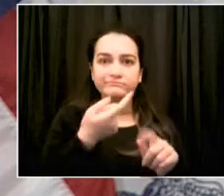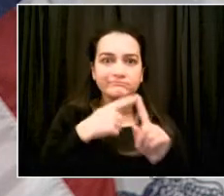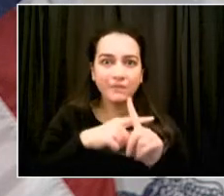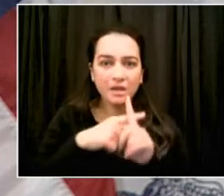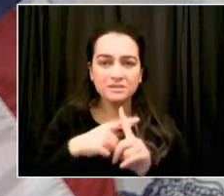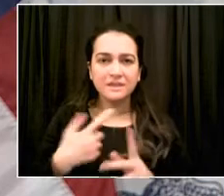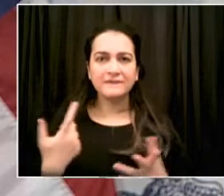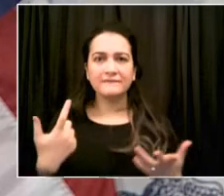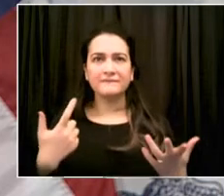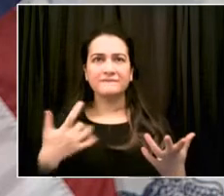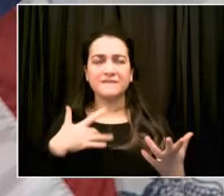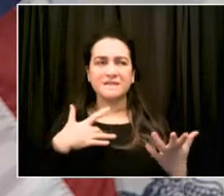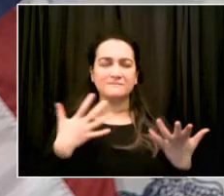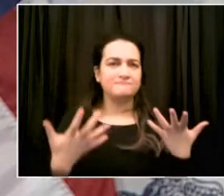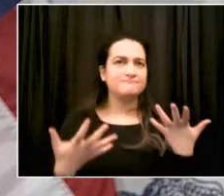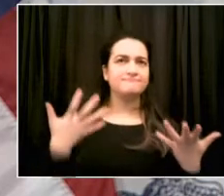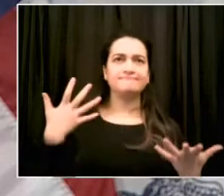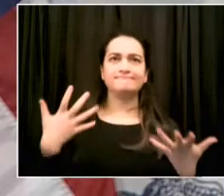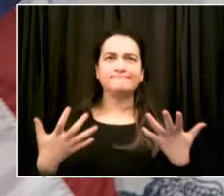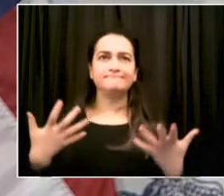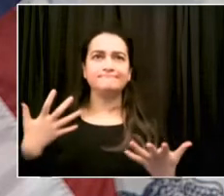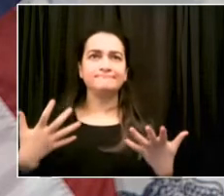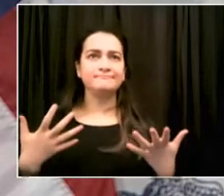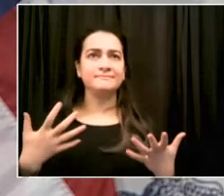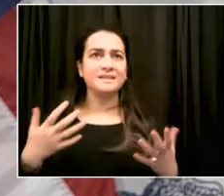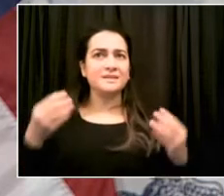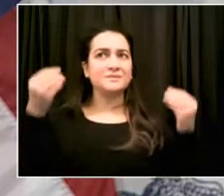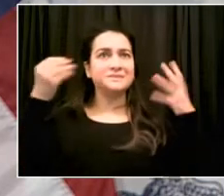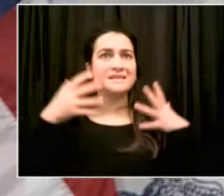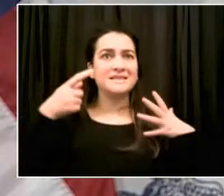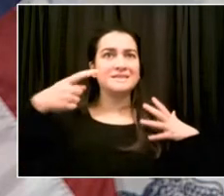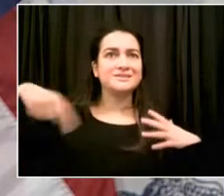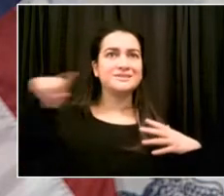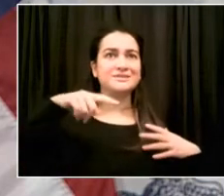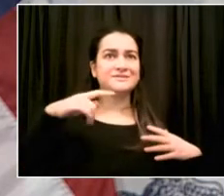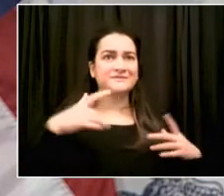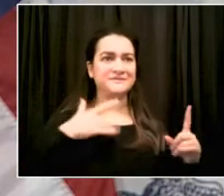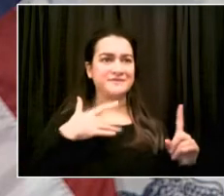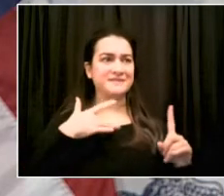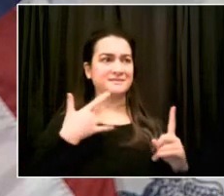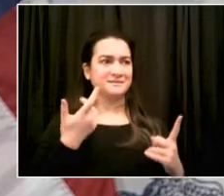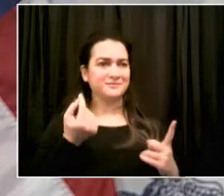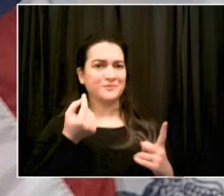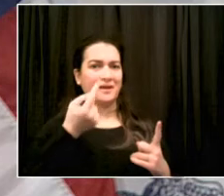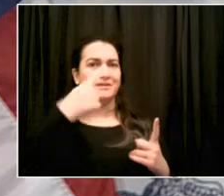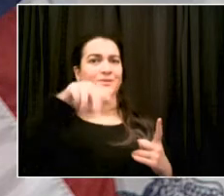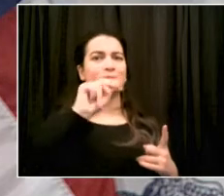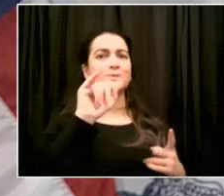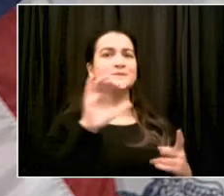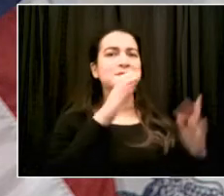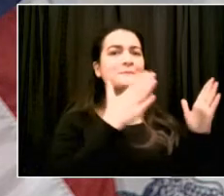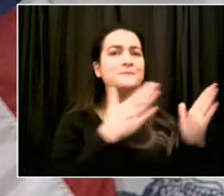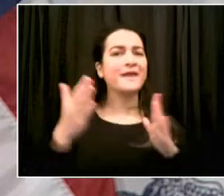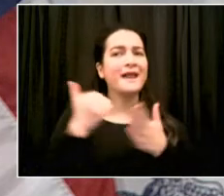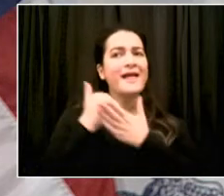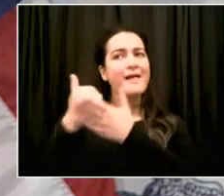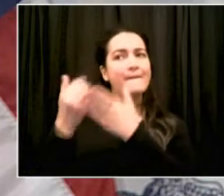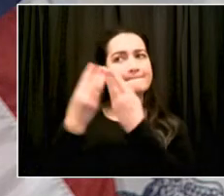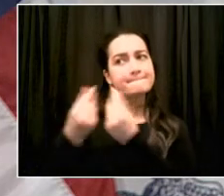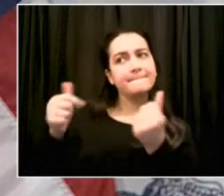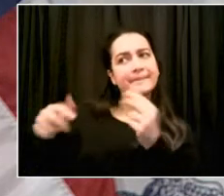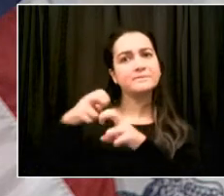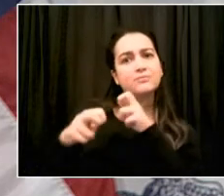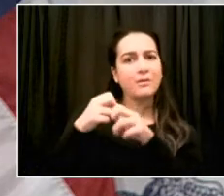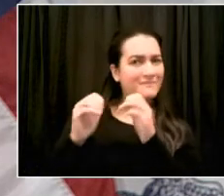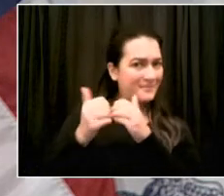these issues and to prioritize their safety. Well, I care a lot about our teachers and all our educators, all